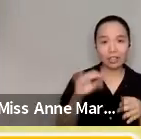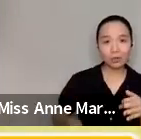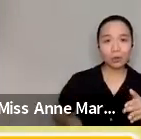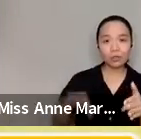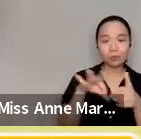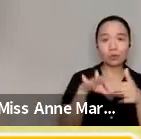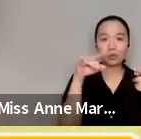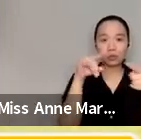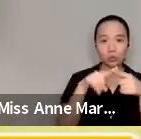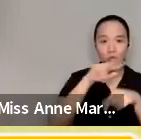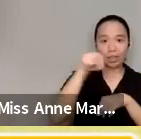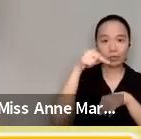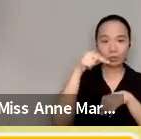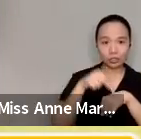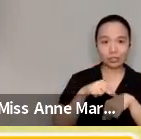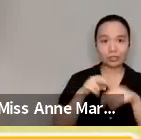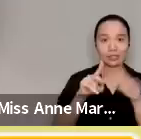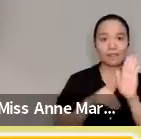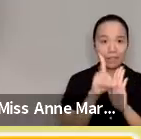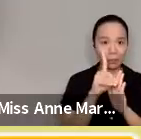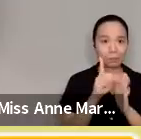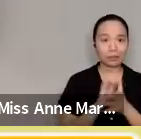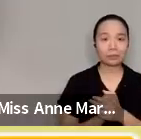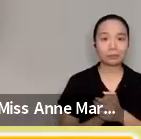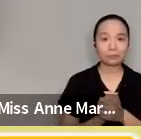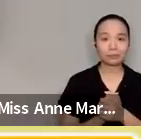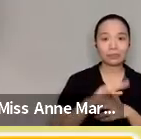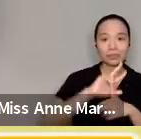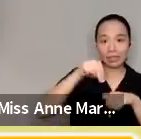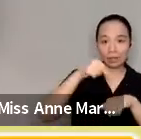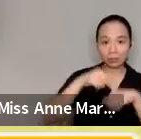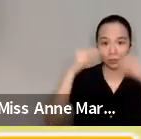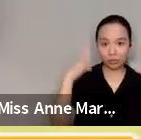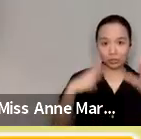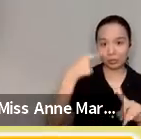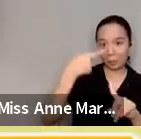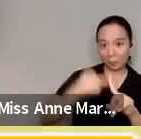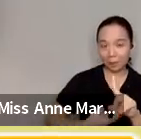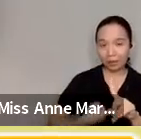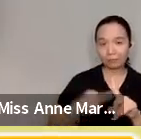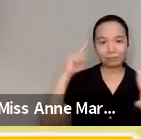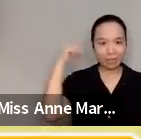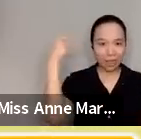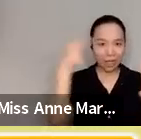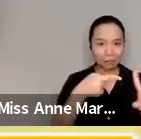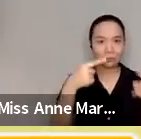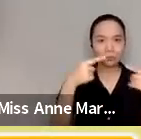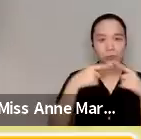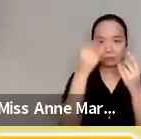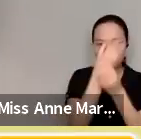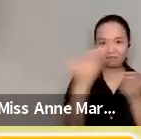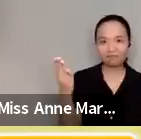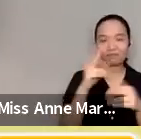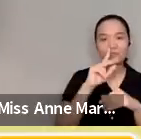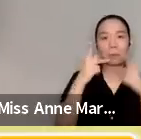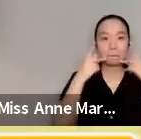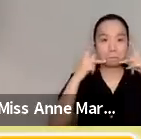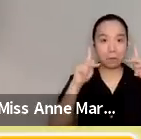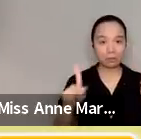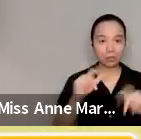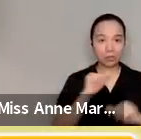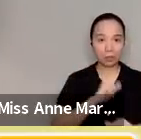to national development. National Teachers Month aims to engage the public in appreciating